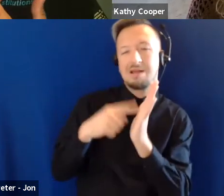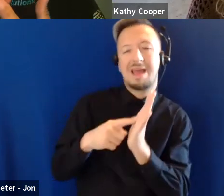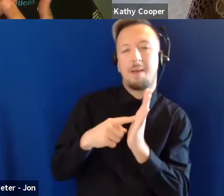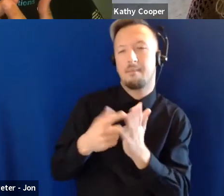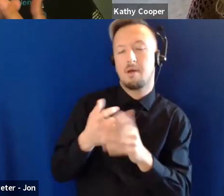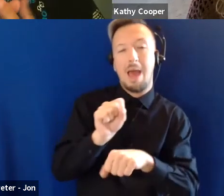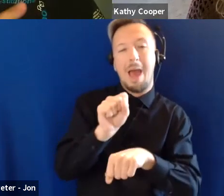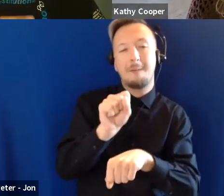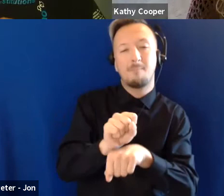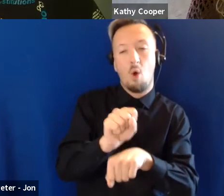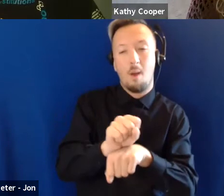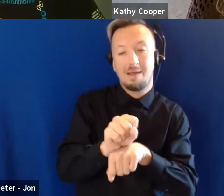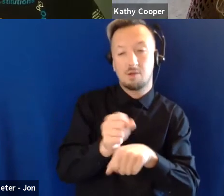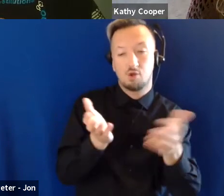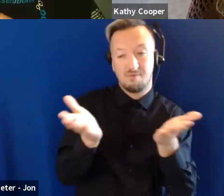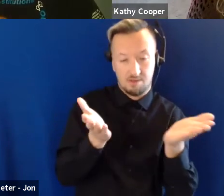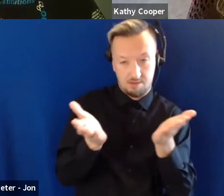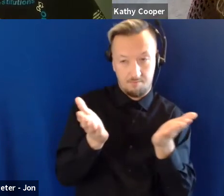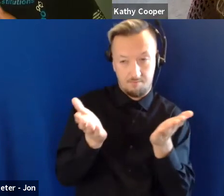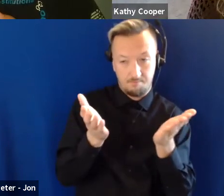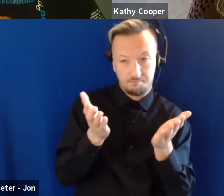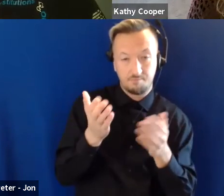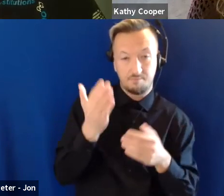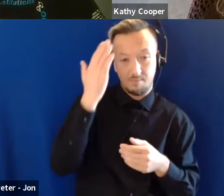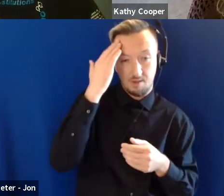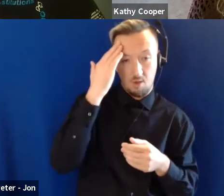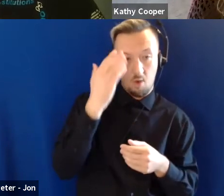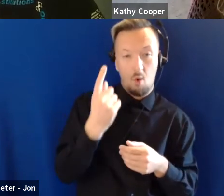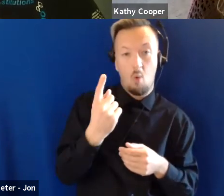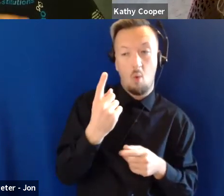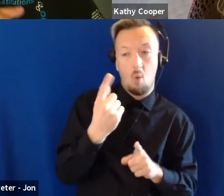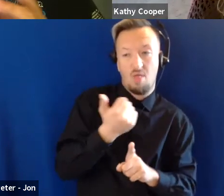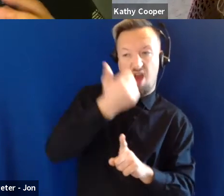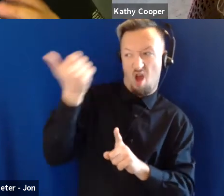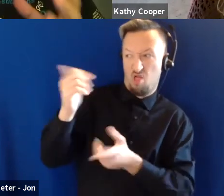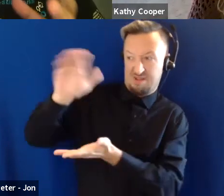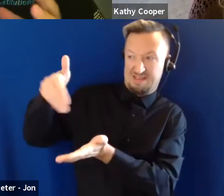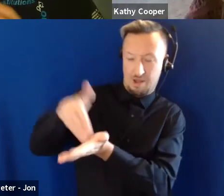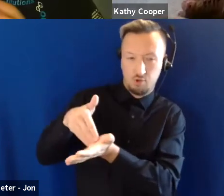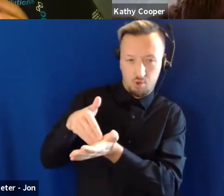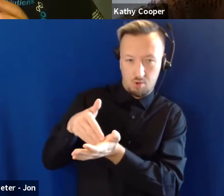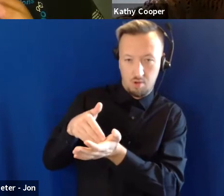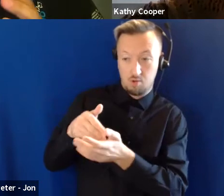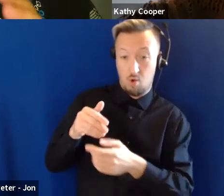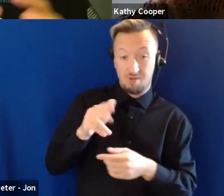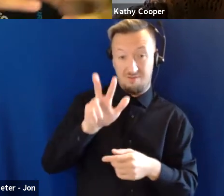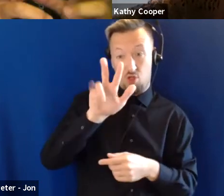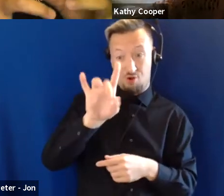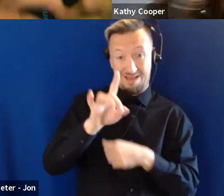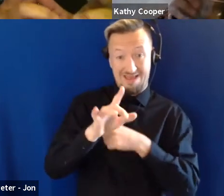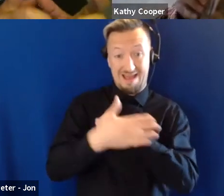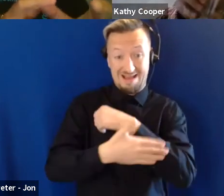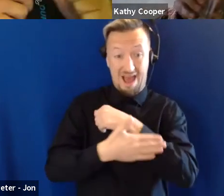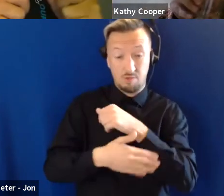for example, I do know that one of the other centers, a number of those 38 counties, even though